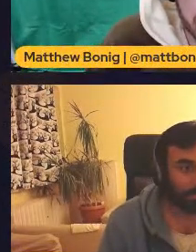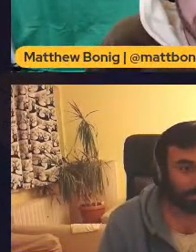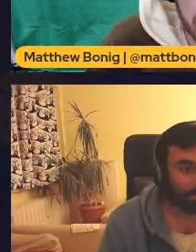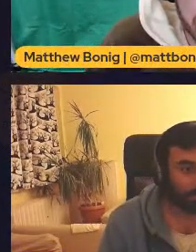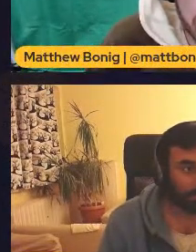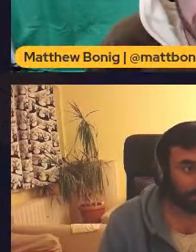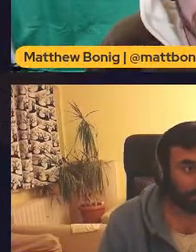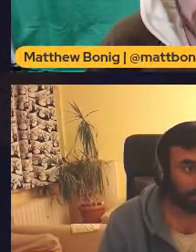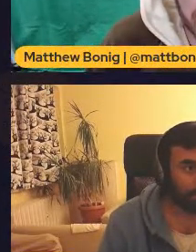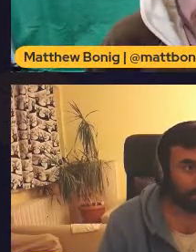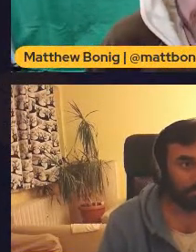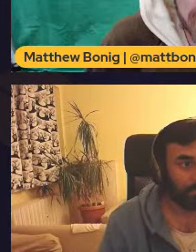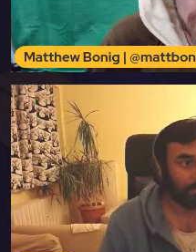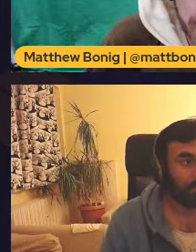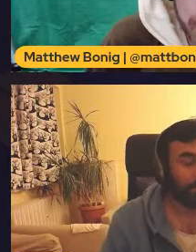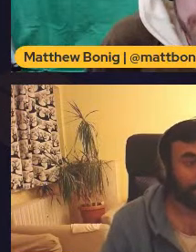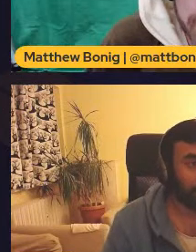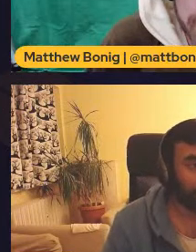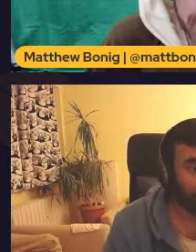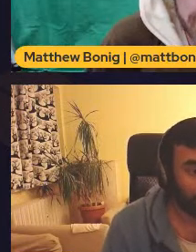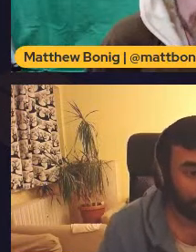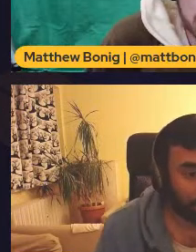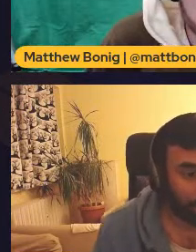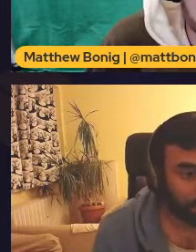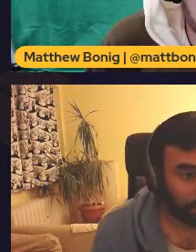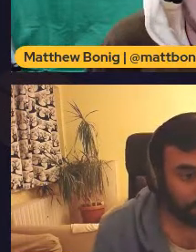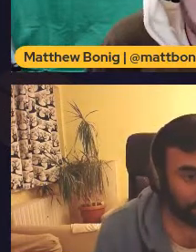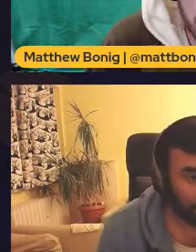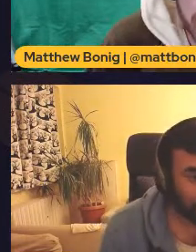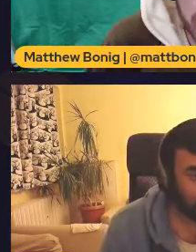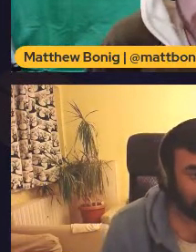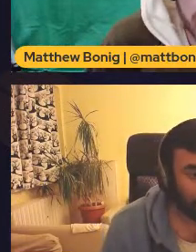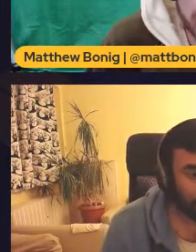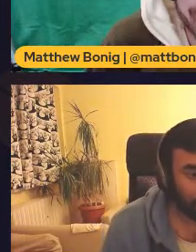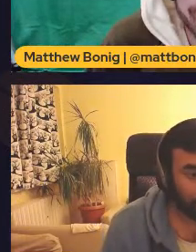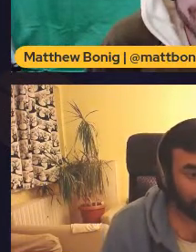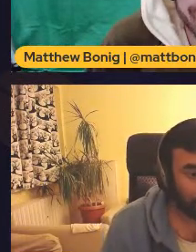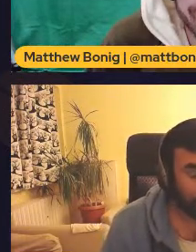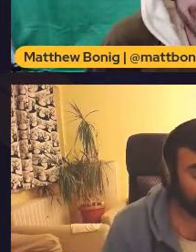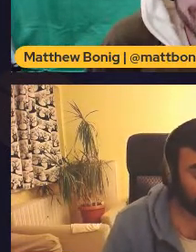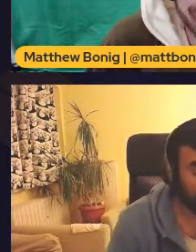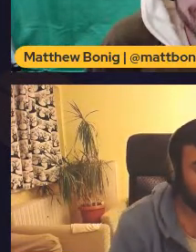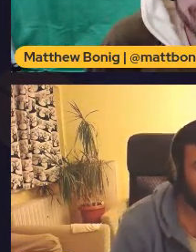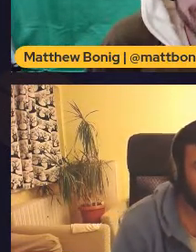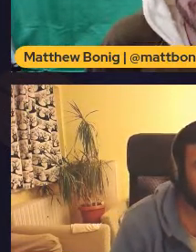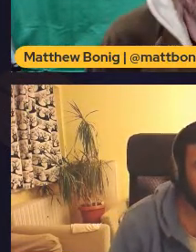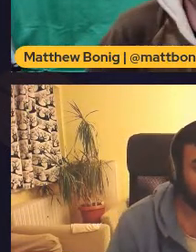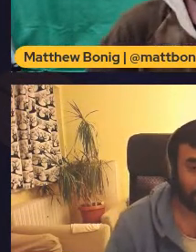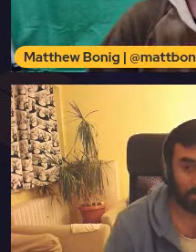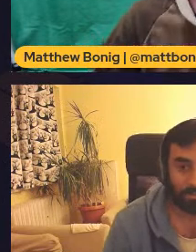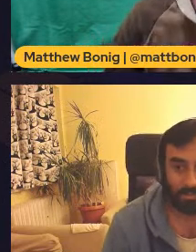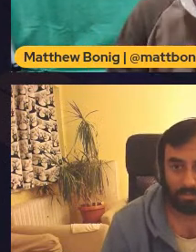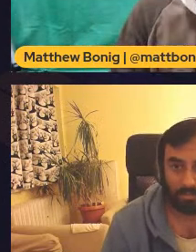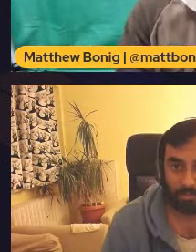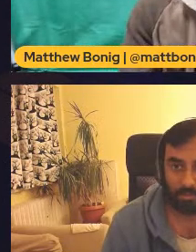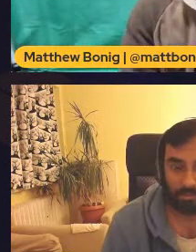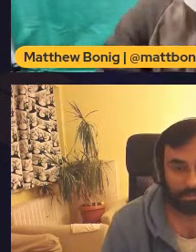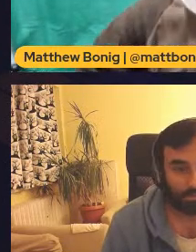to EJ as well. We know we haven't really seen you on this track, but welcome. Welcome to our track as well.